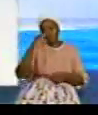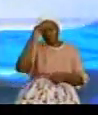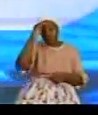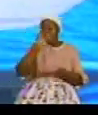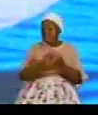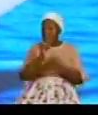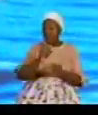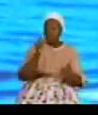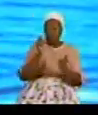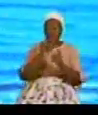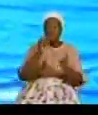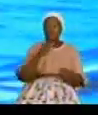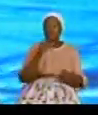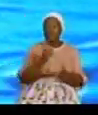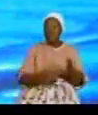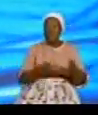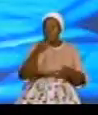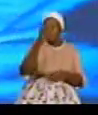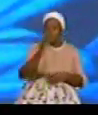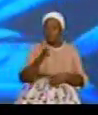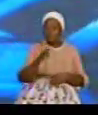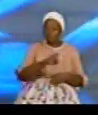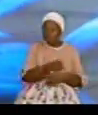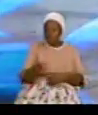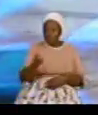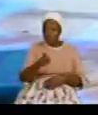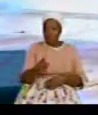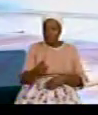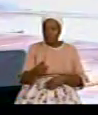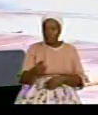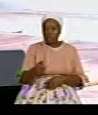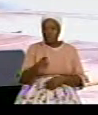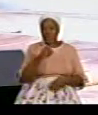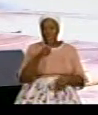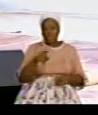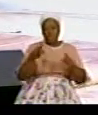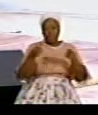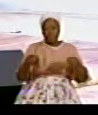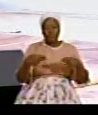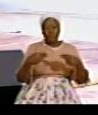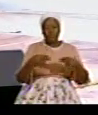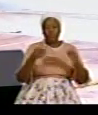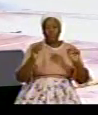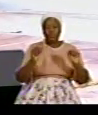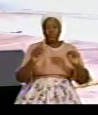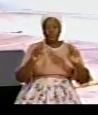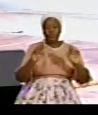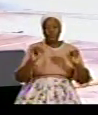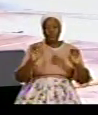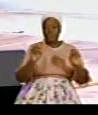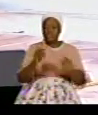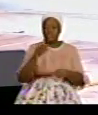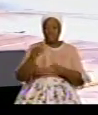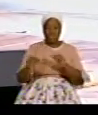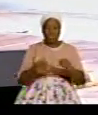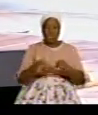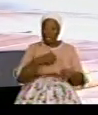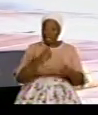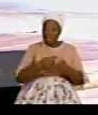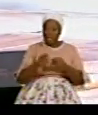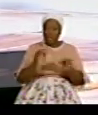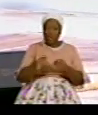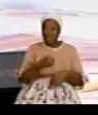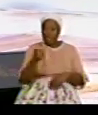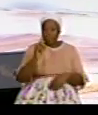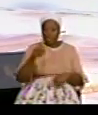exactly what those Pharisees did. And if there's anyone in the church that